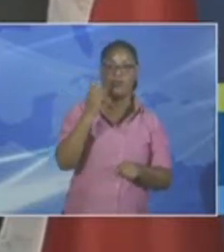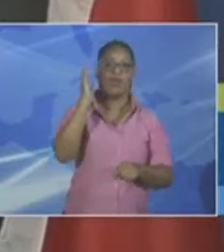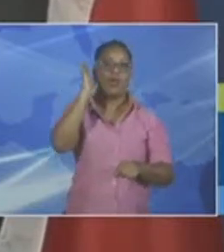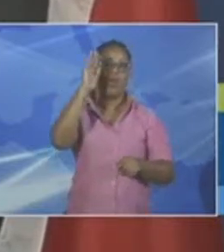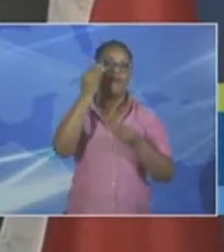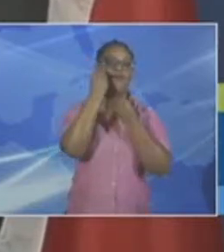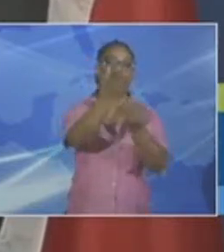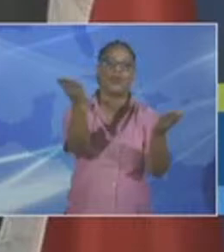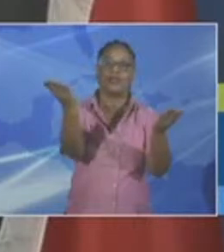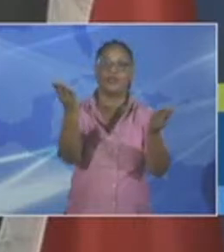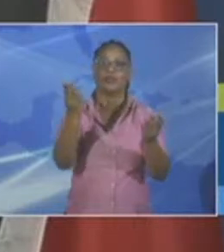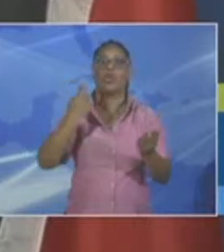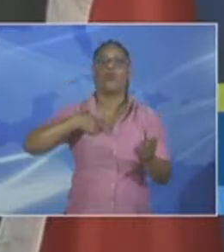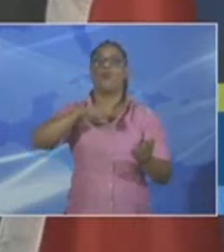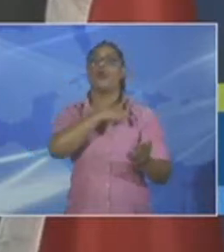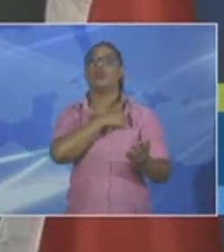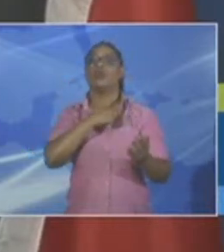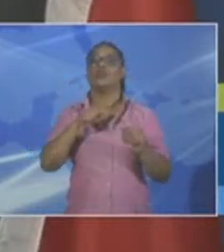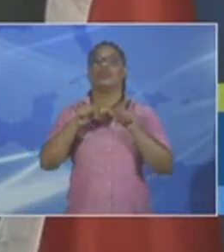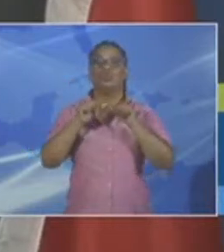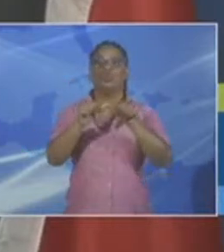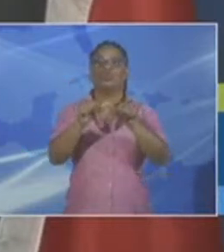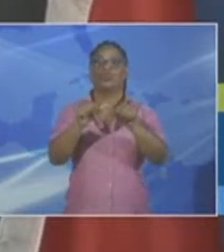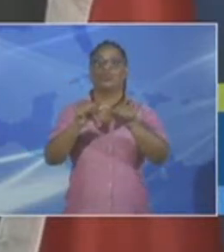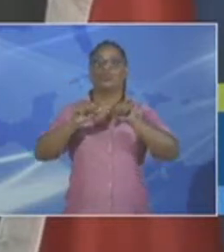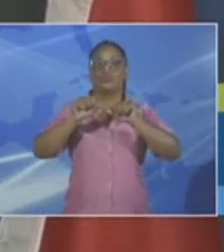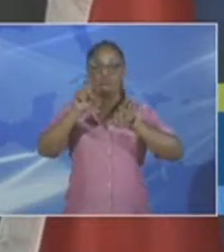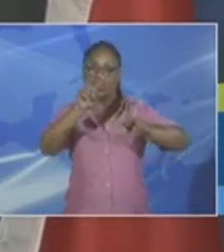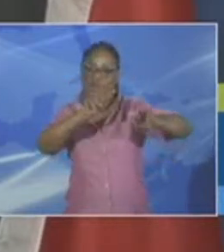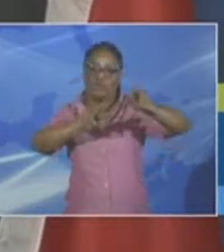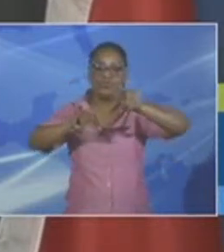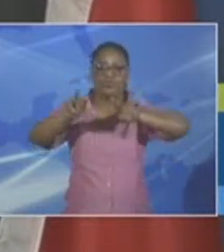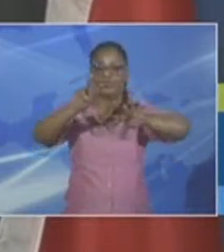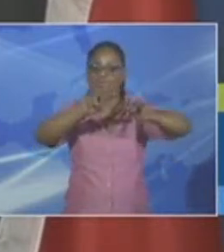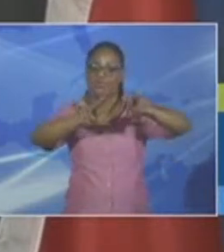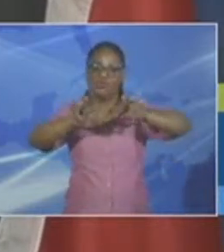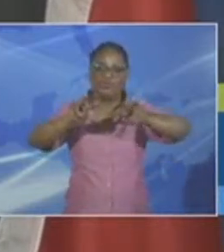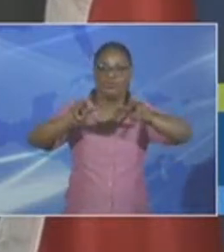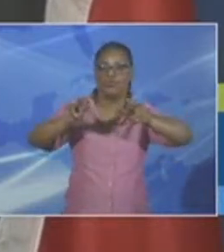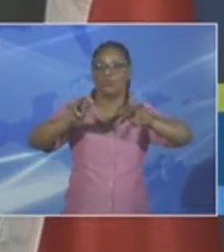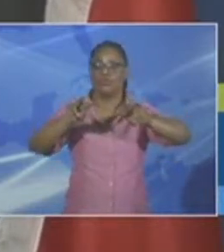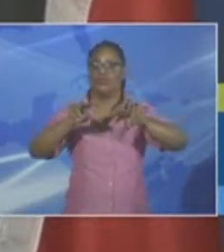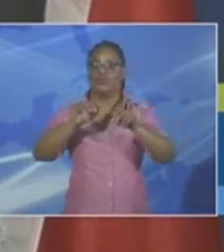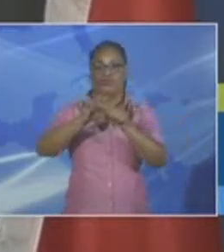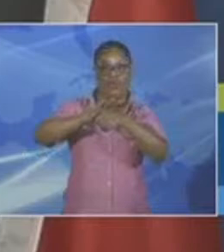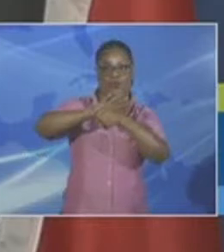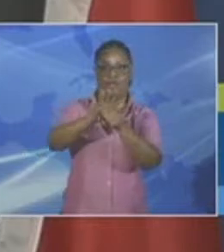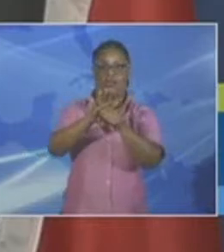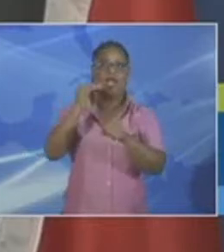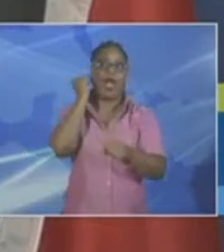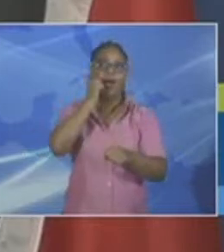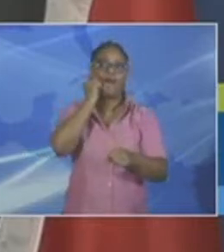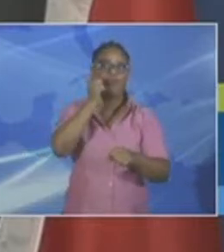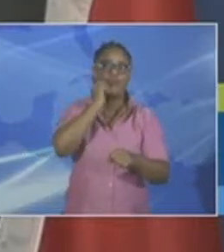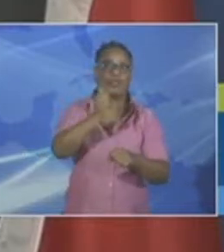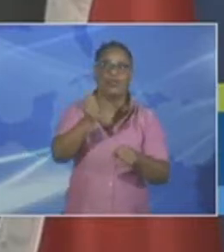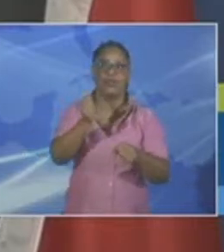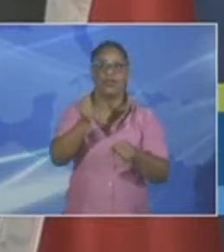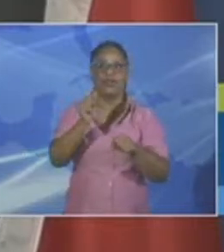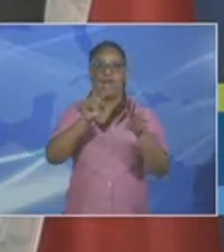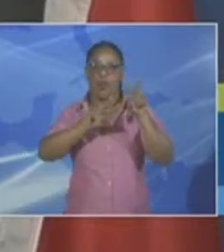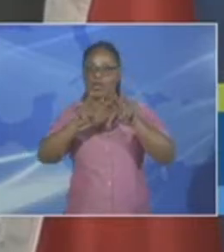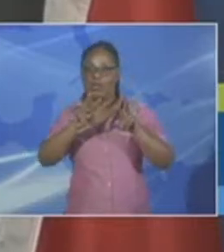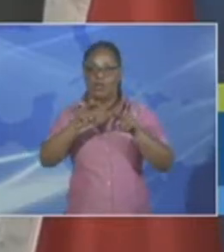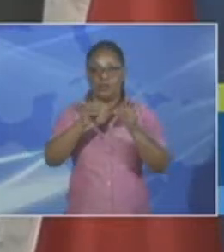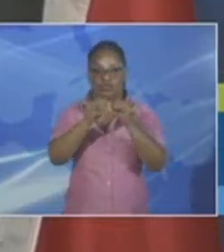a daily or hourly basis. And what we're going to do is to respond to it on the basis of the threat it poses at the